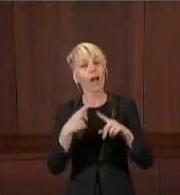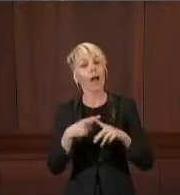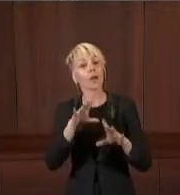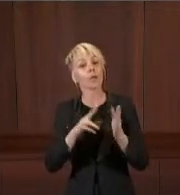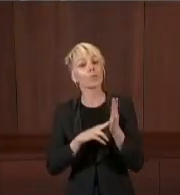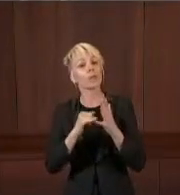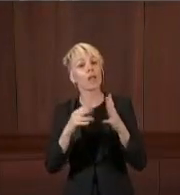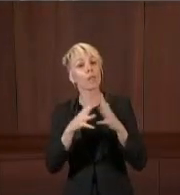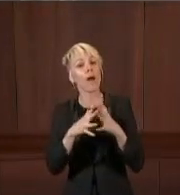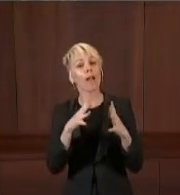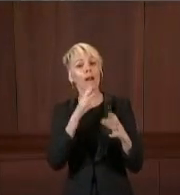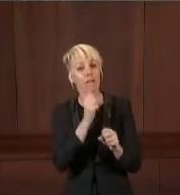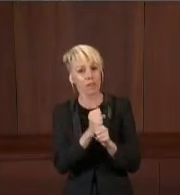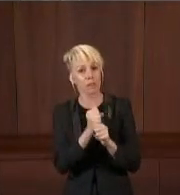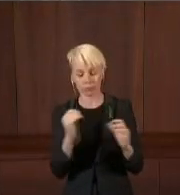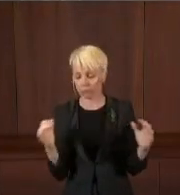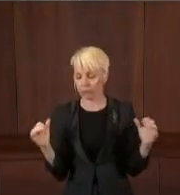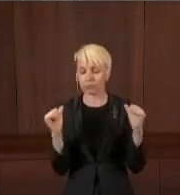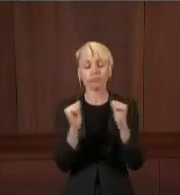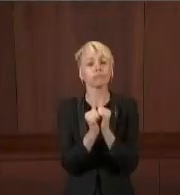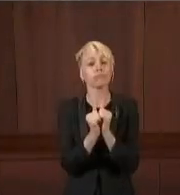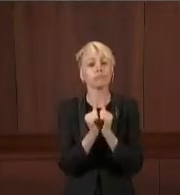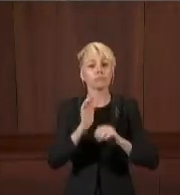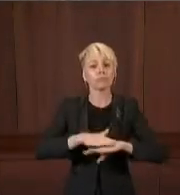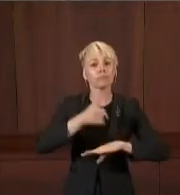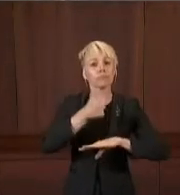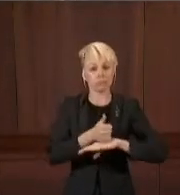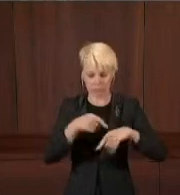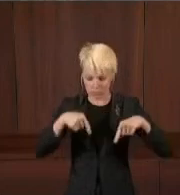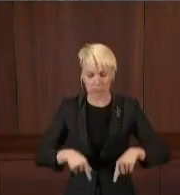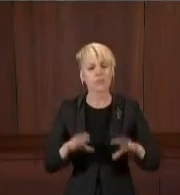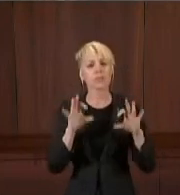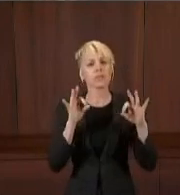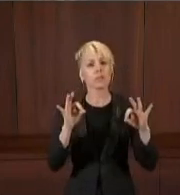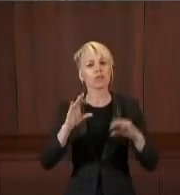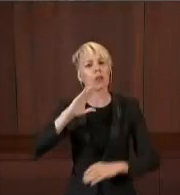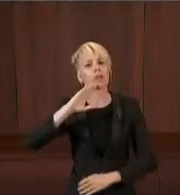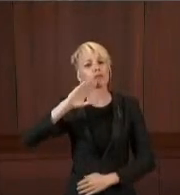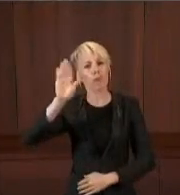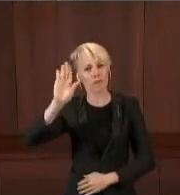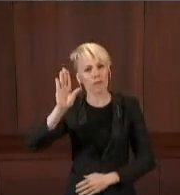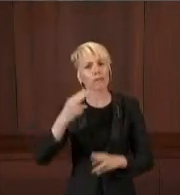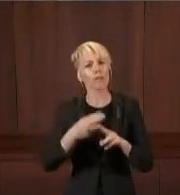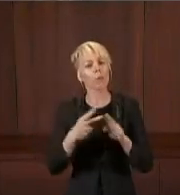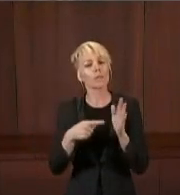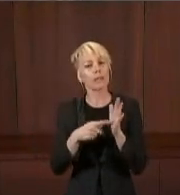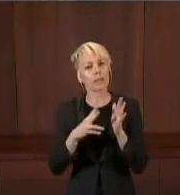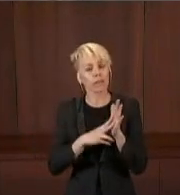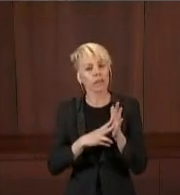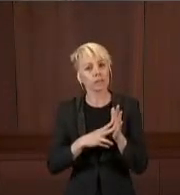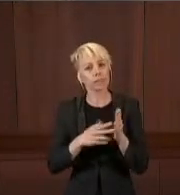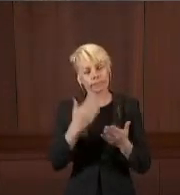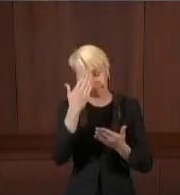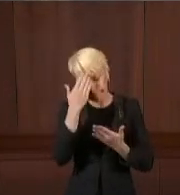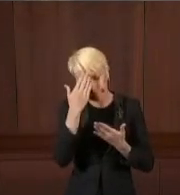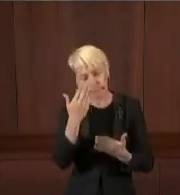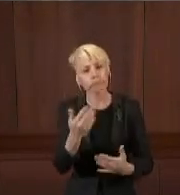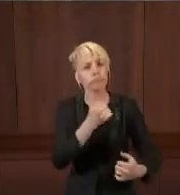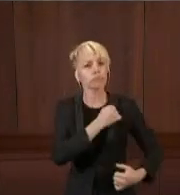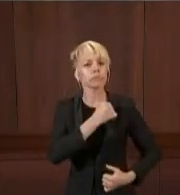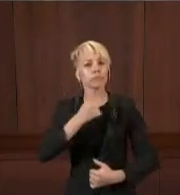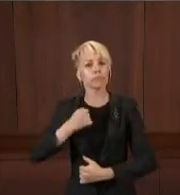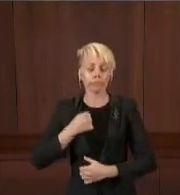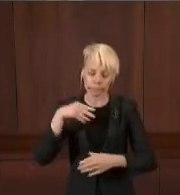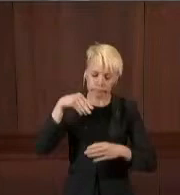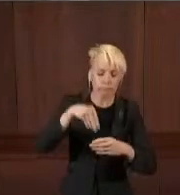Government have joined forces to bring you this special service, which acknowledges the sacrifices and efforts made by our